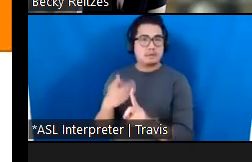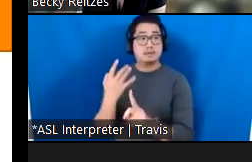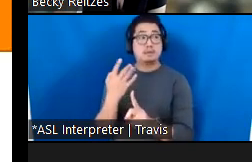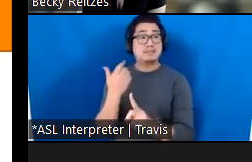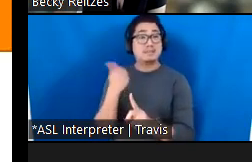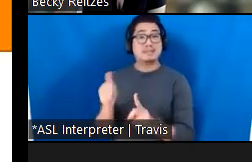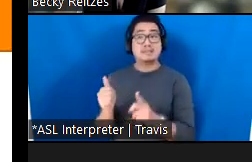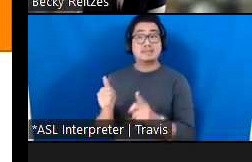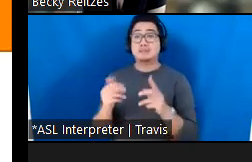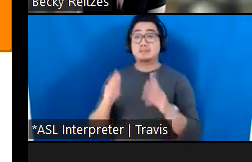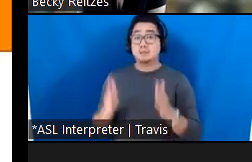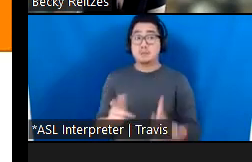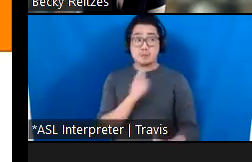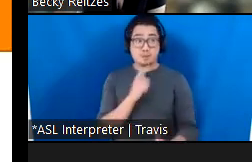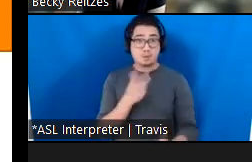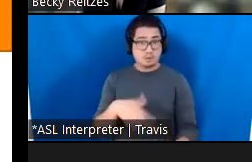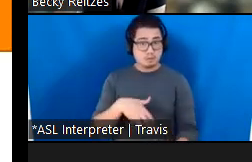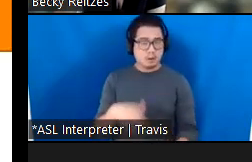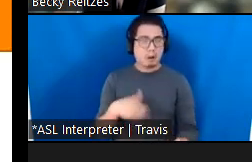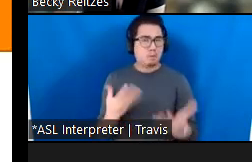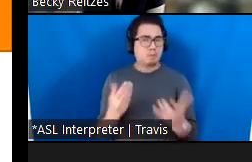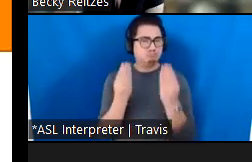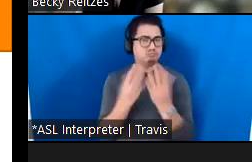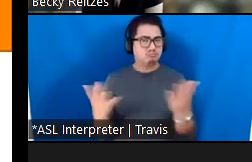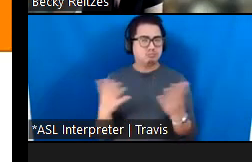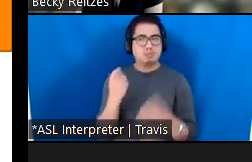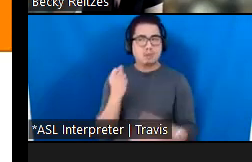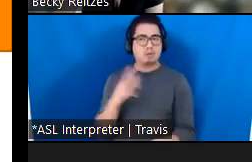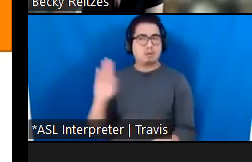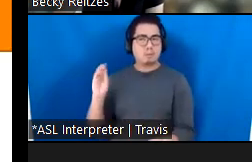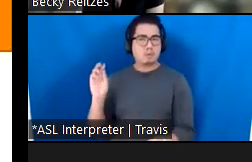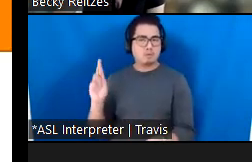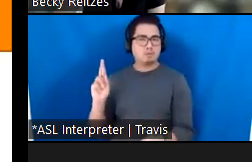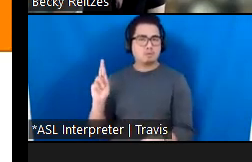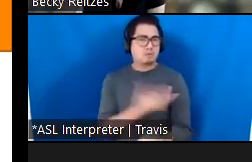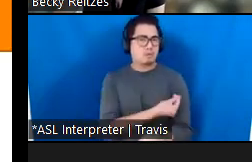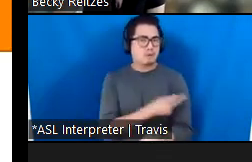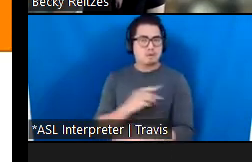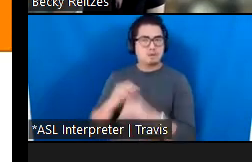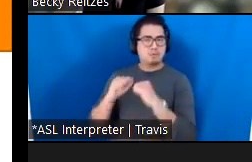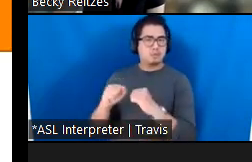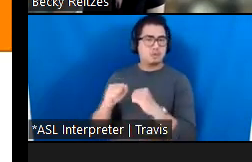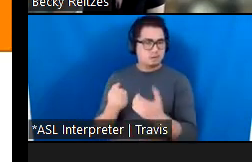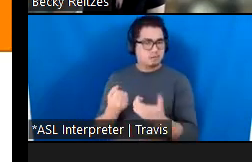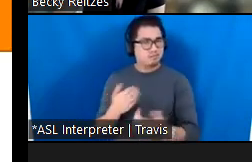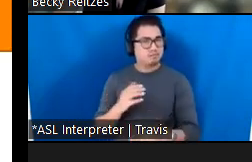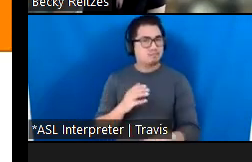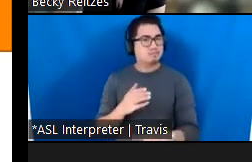it is safe and effective, and they are protecting their pregnancy and their child after